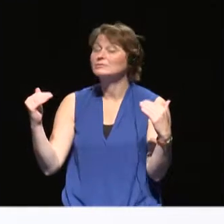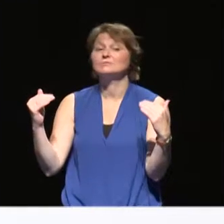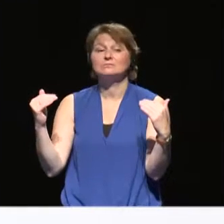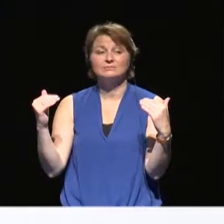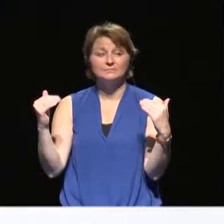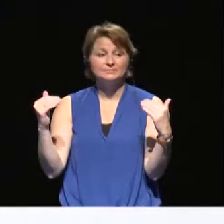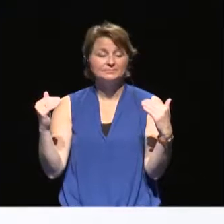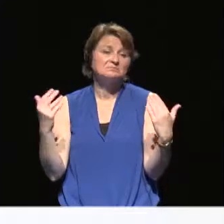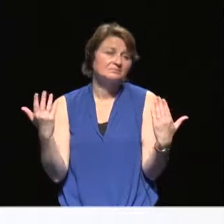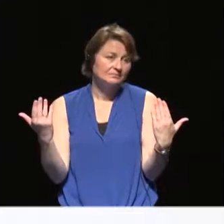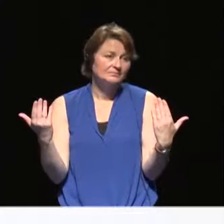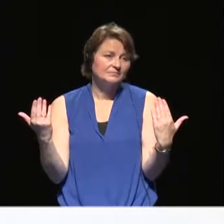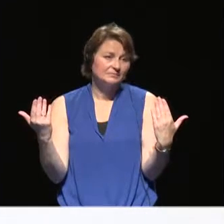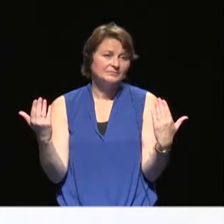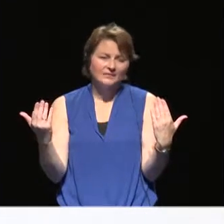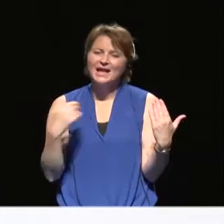and